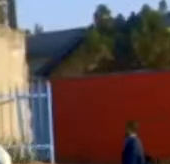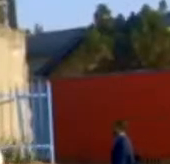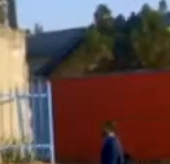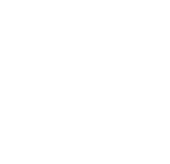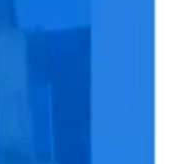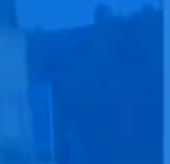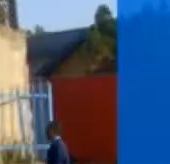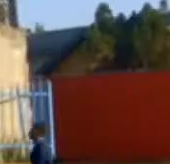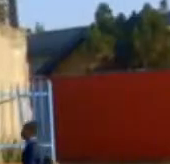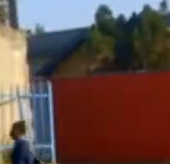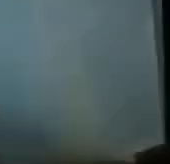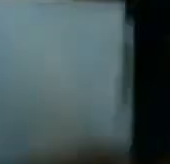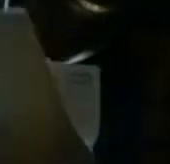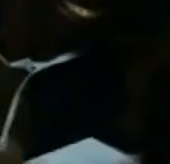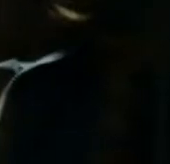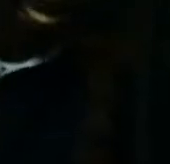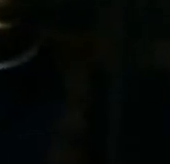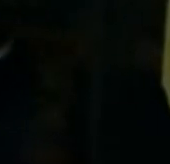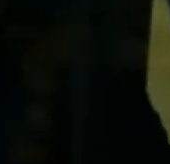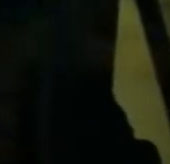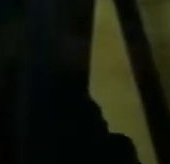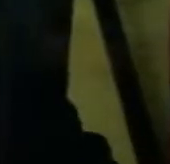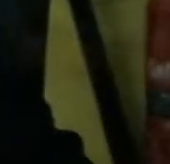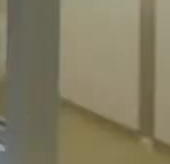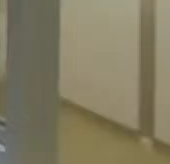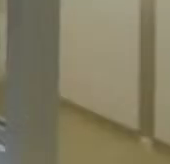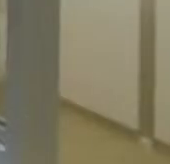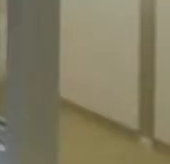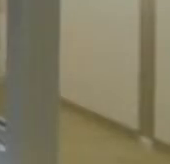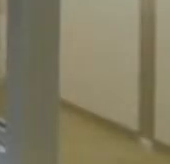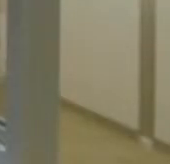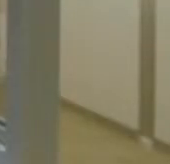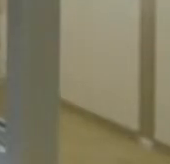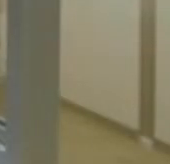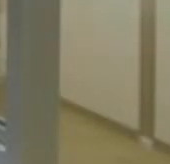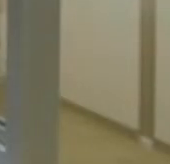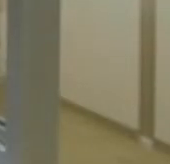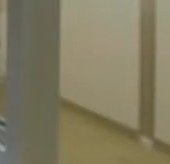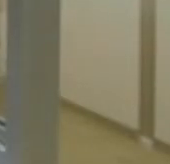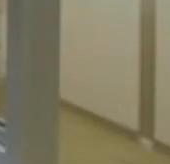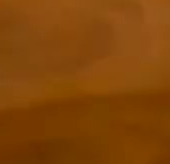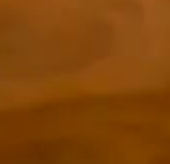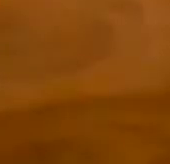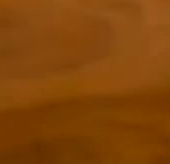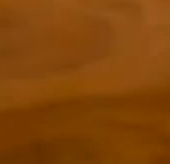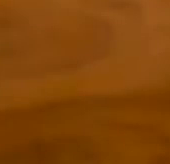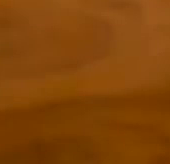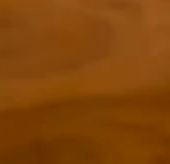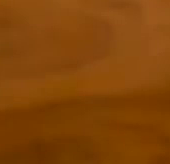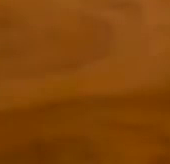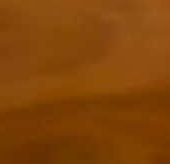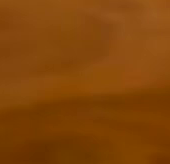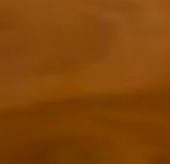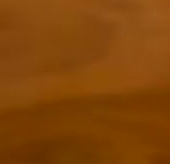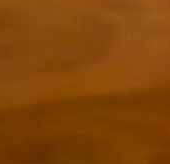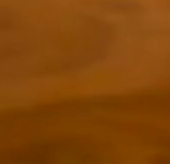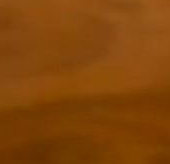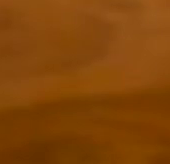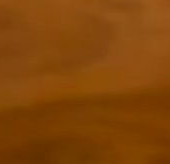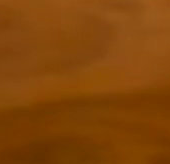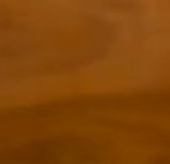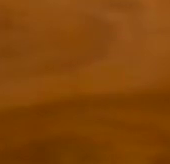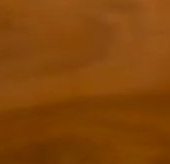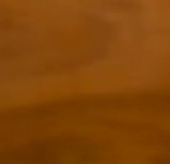Mombasa is one of the 8 regional economic communities recognized by the African Union and has a membership of 21 member